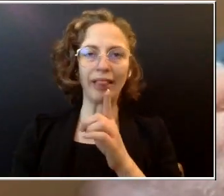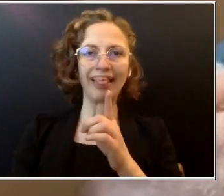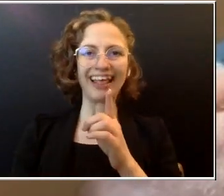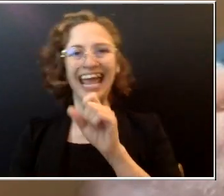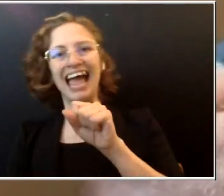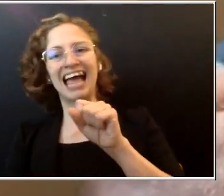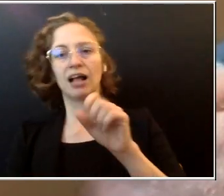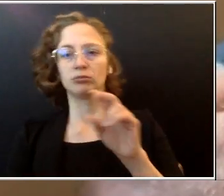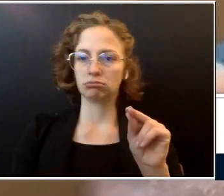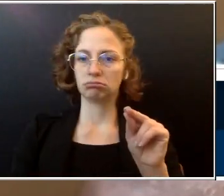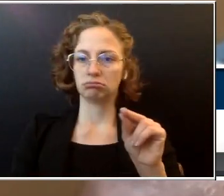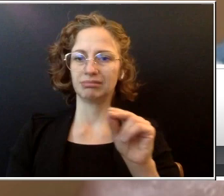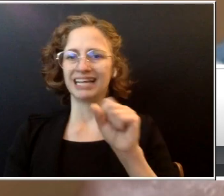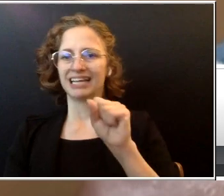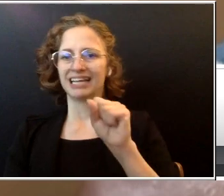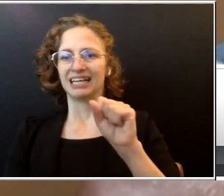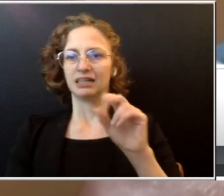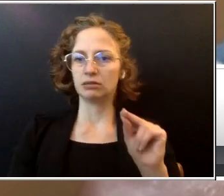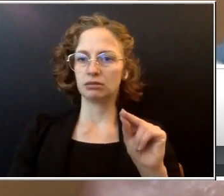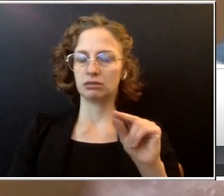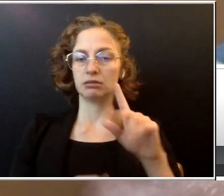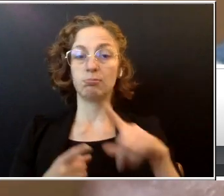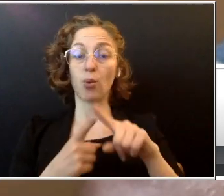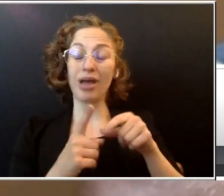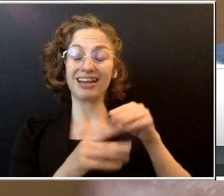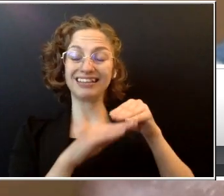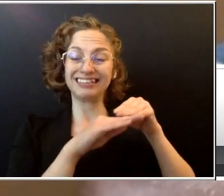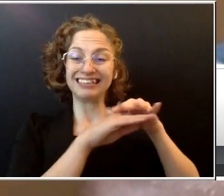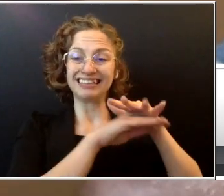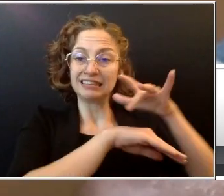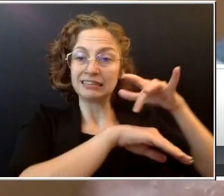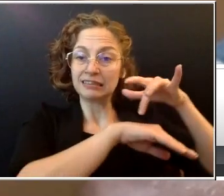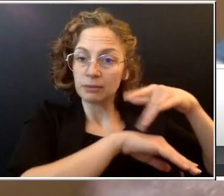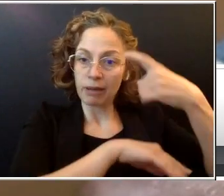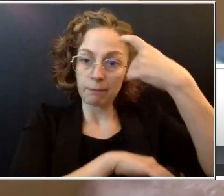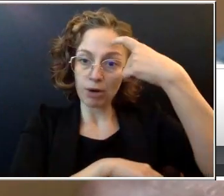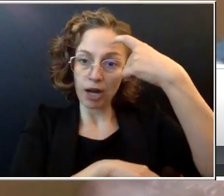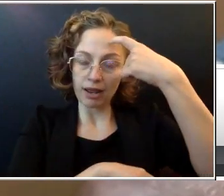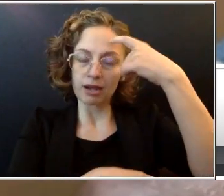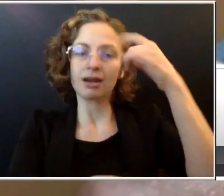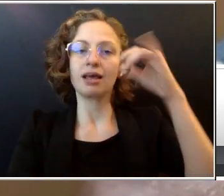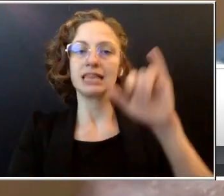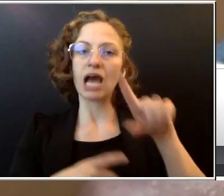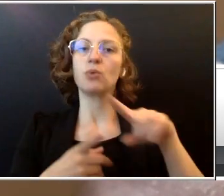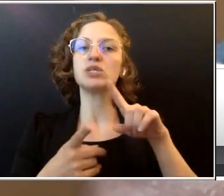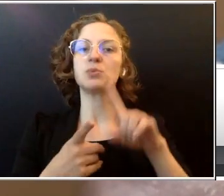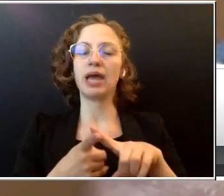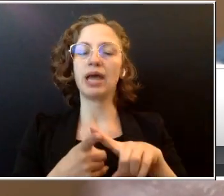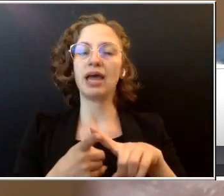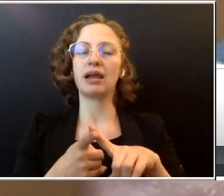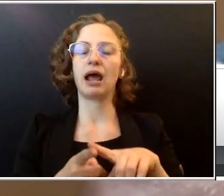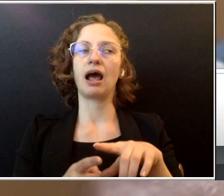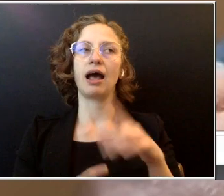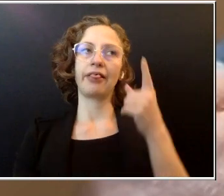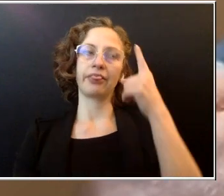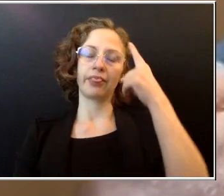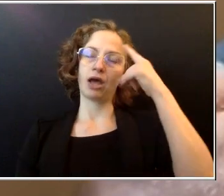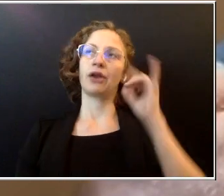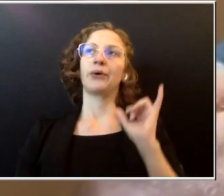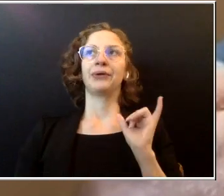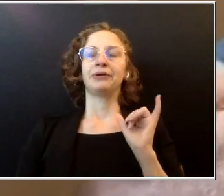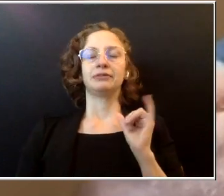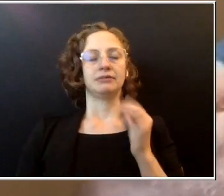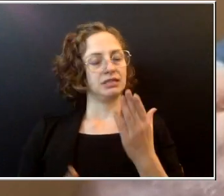my brain, that was when reality set in. And I thought, this could be it. And part of the